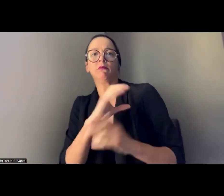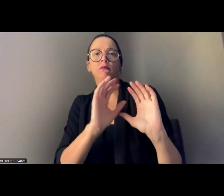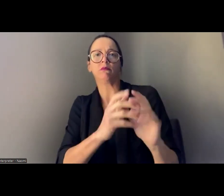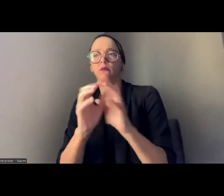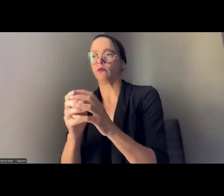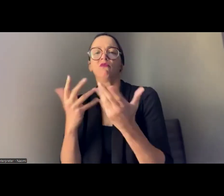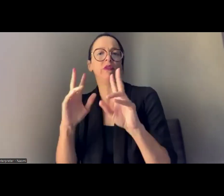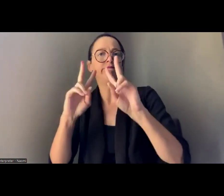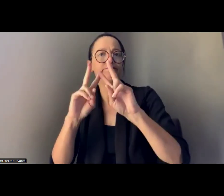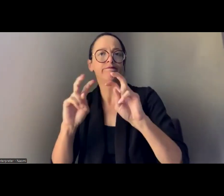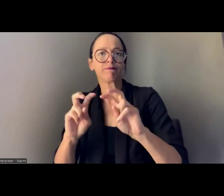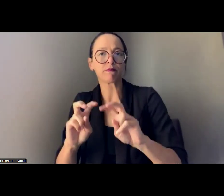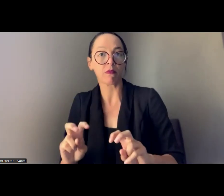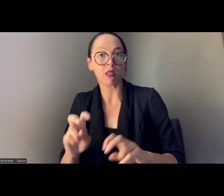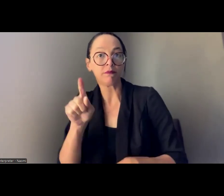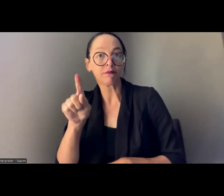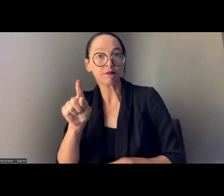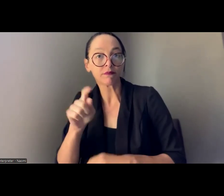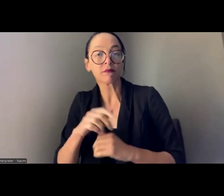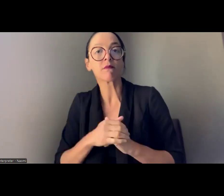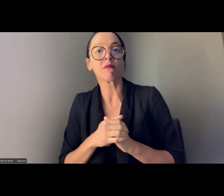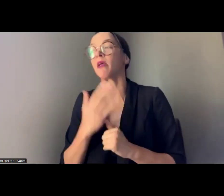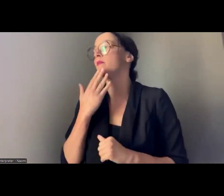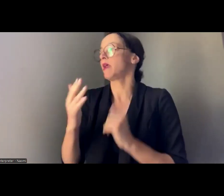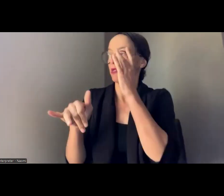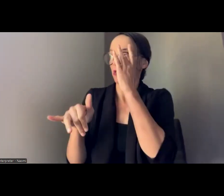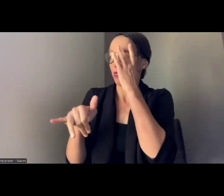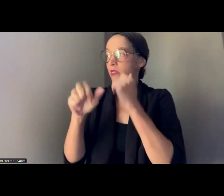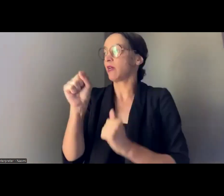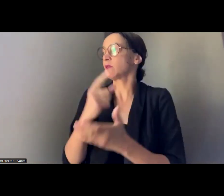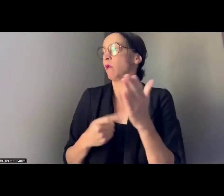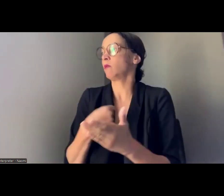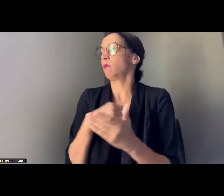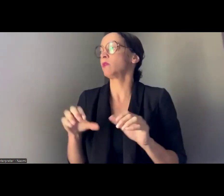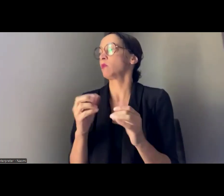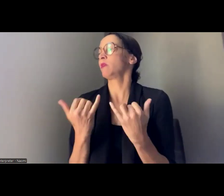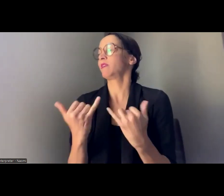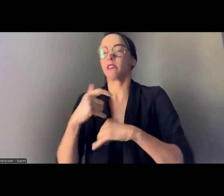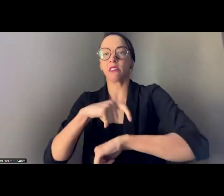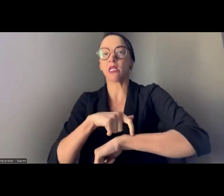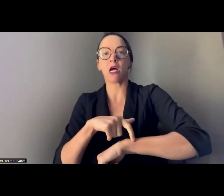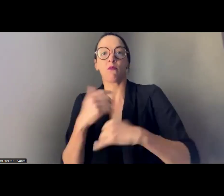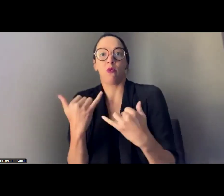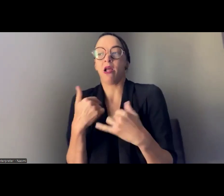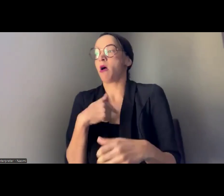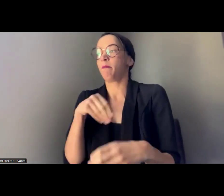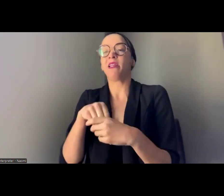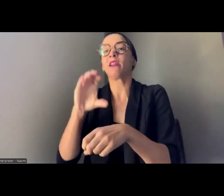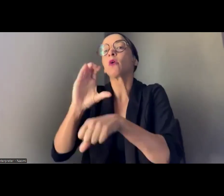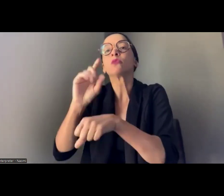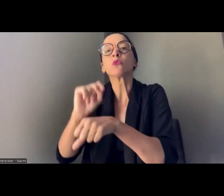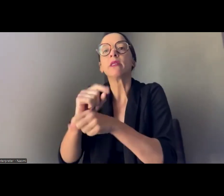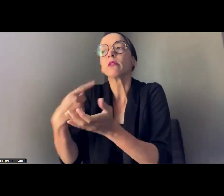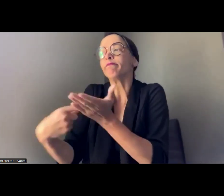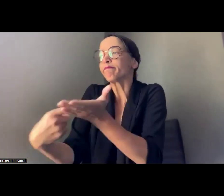Thank you. Yes. So what we're doing at this time is I'm in consultation with our leadership.